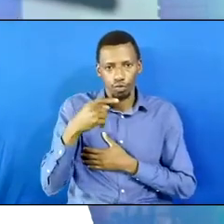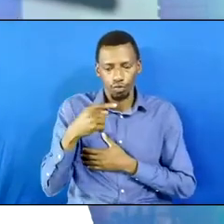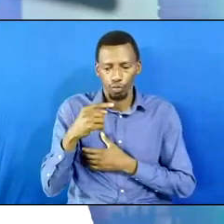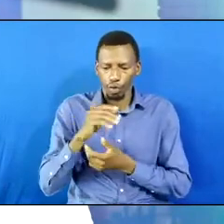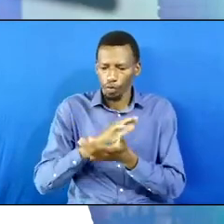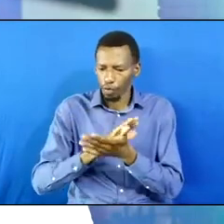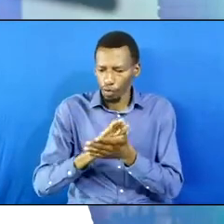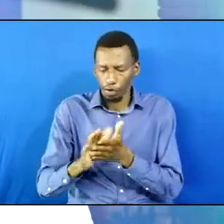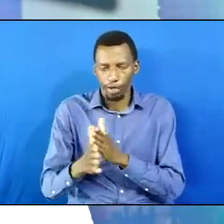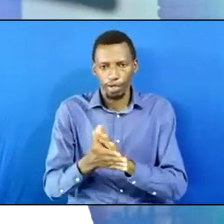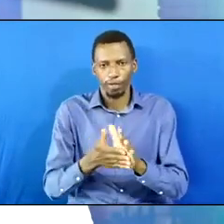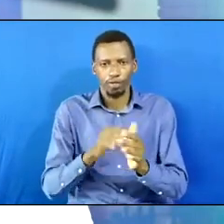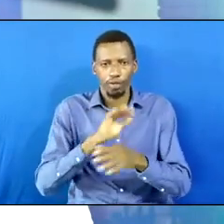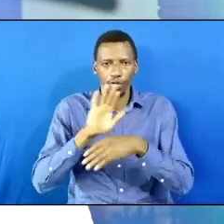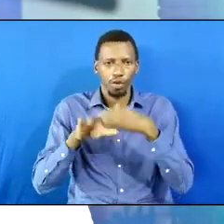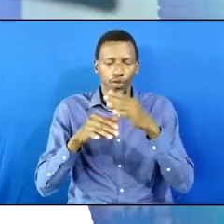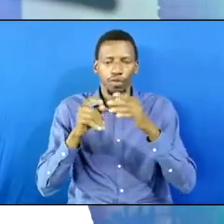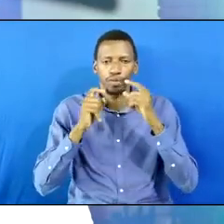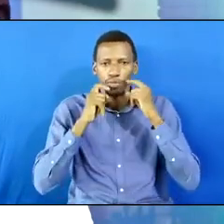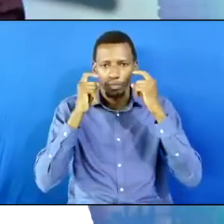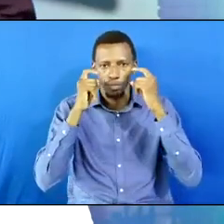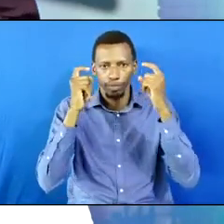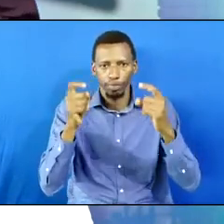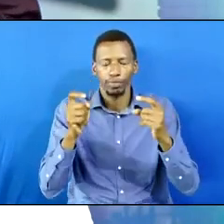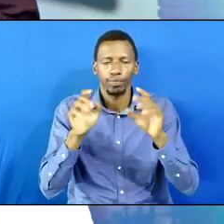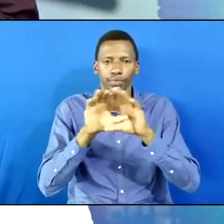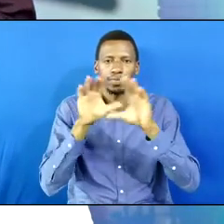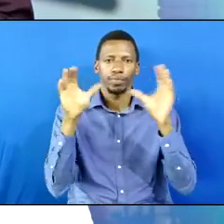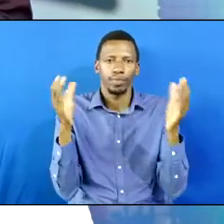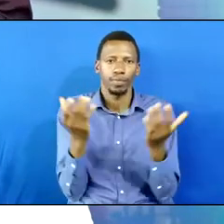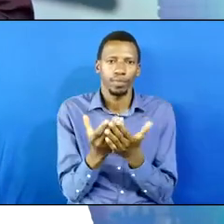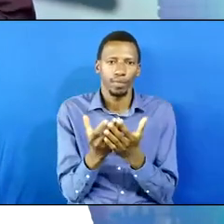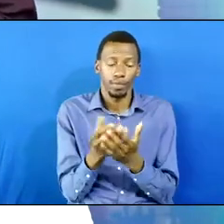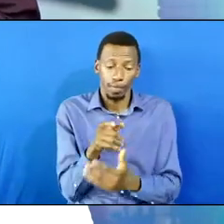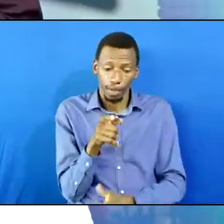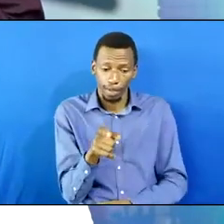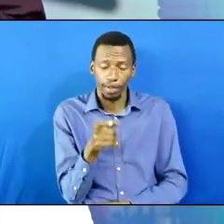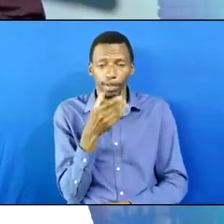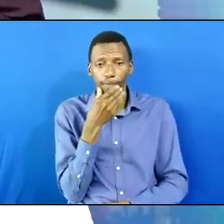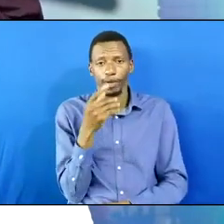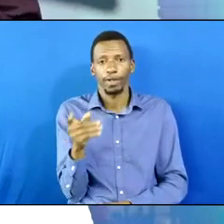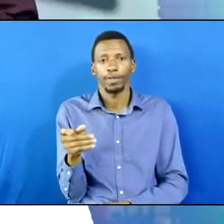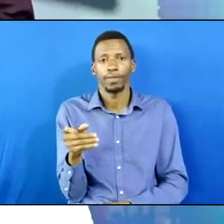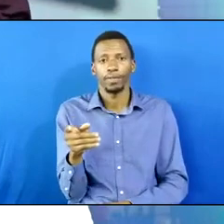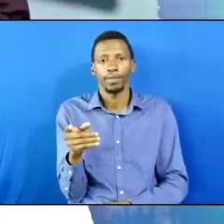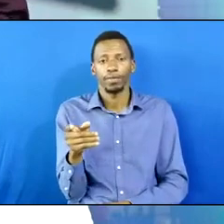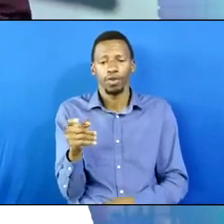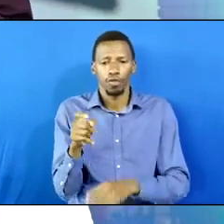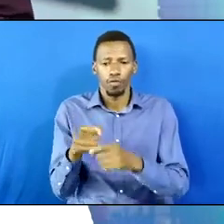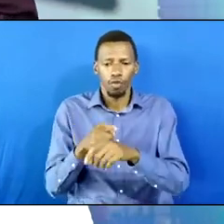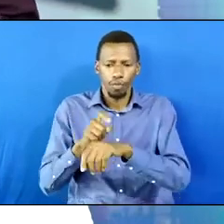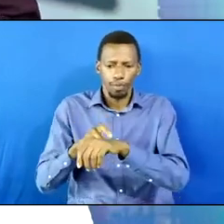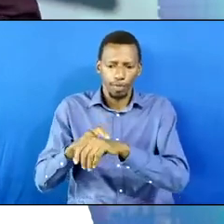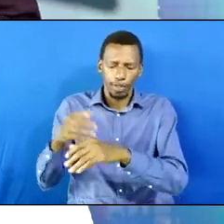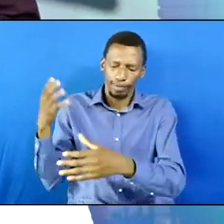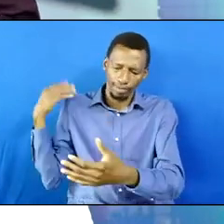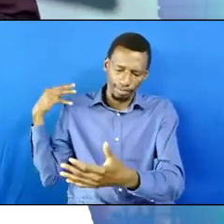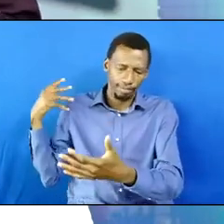taketh away the sins of the world. This lamb, from the time